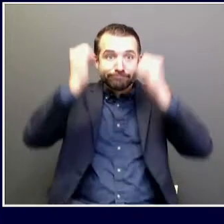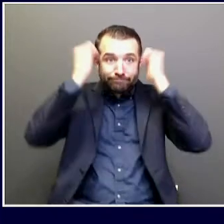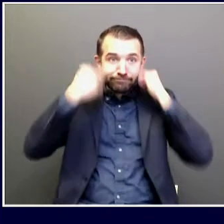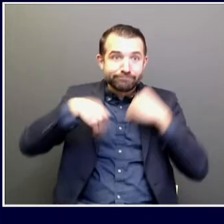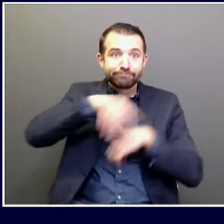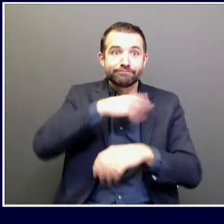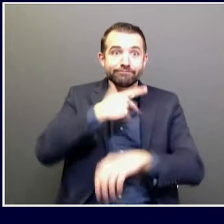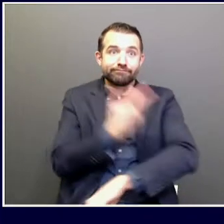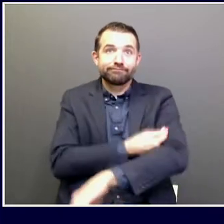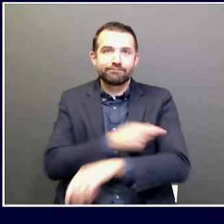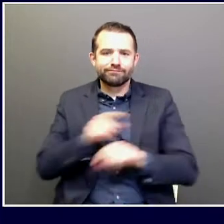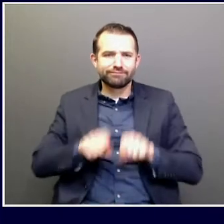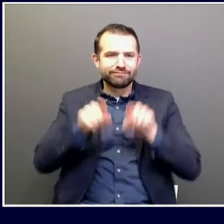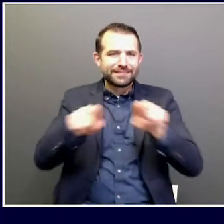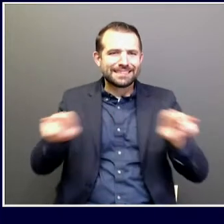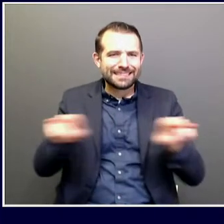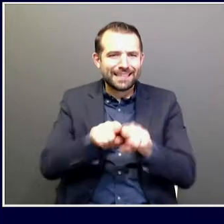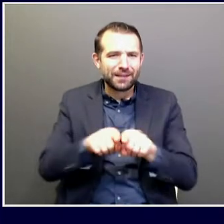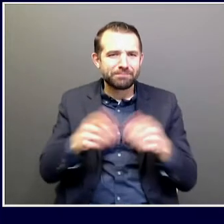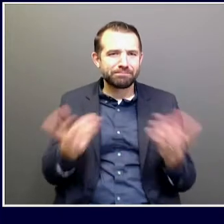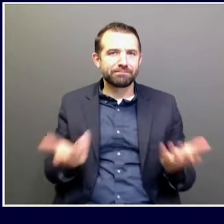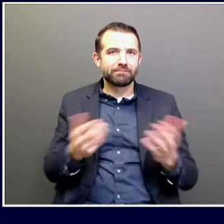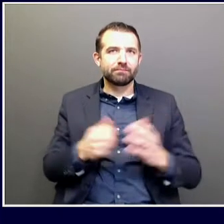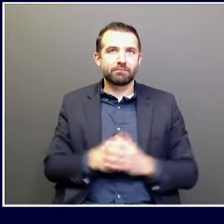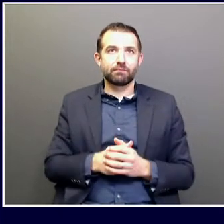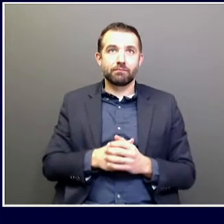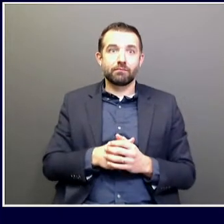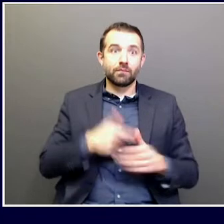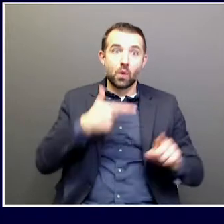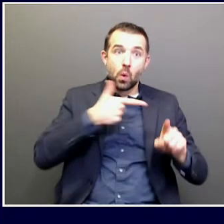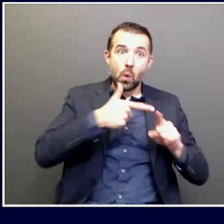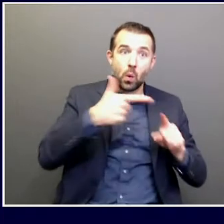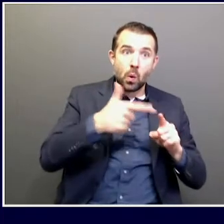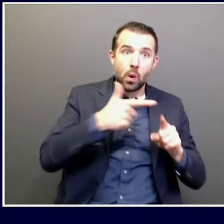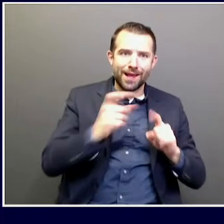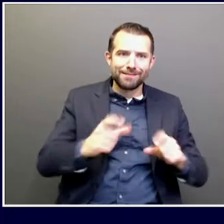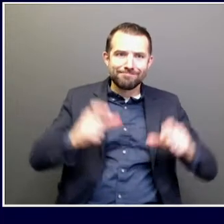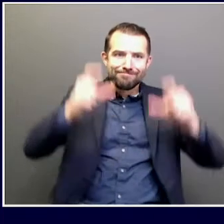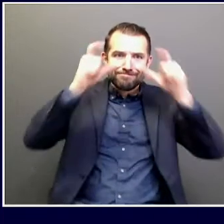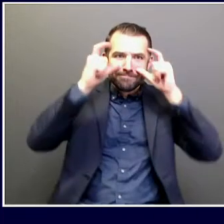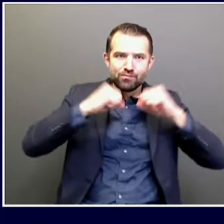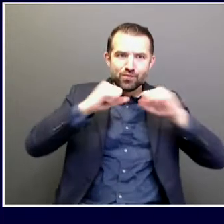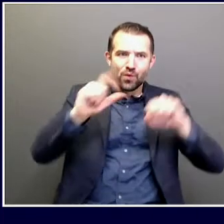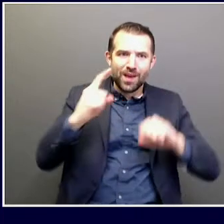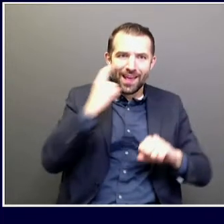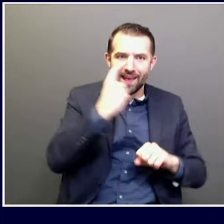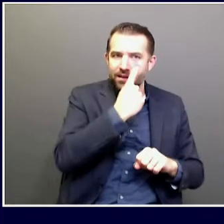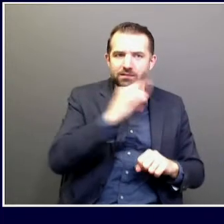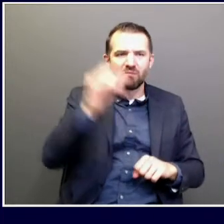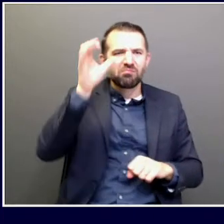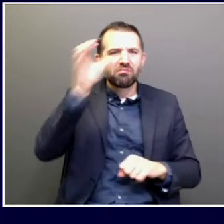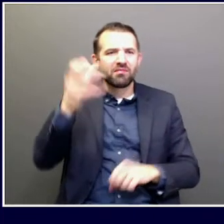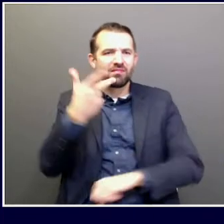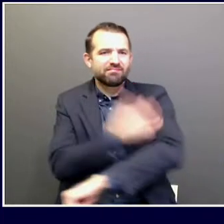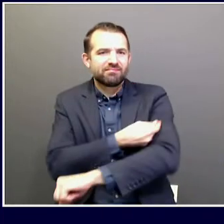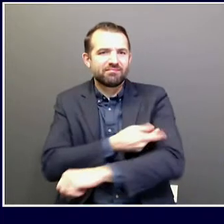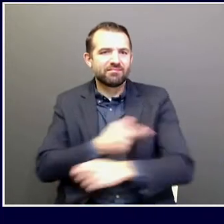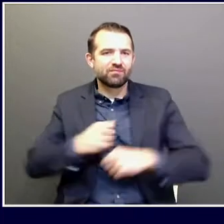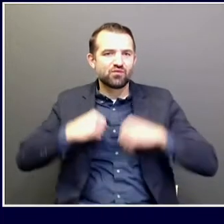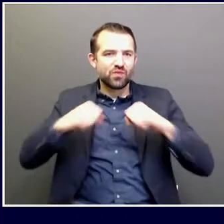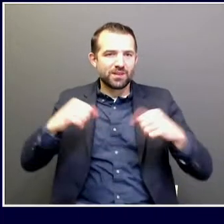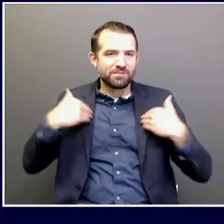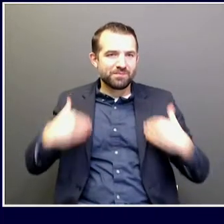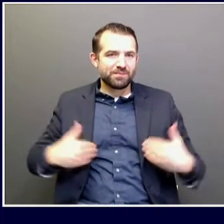if you're welding, for instance. It's just common sense. This holiday season is a